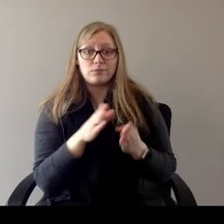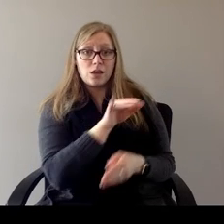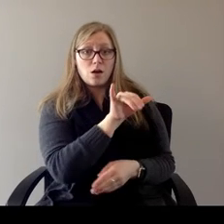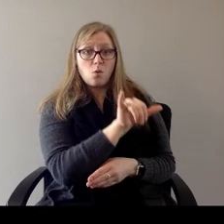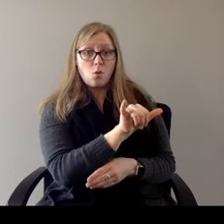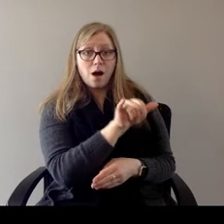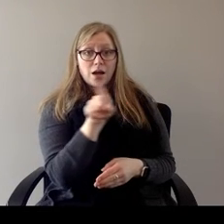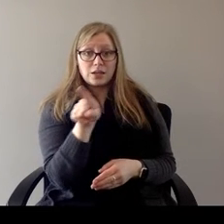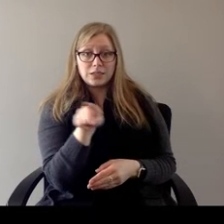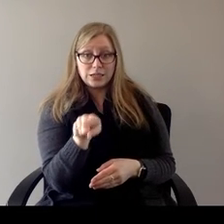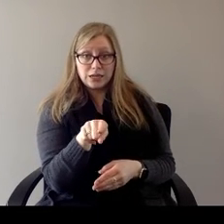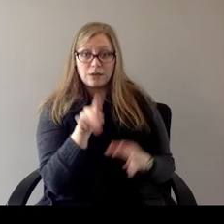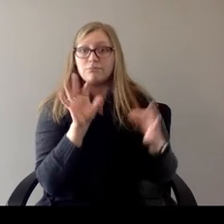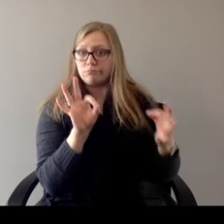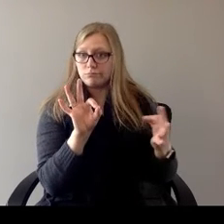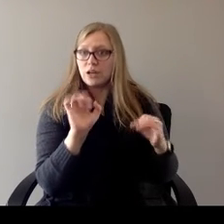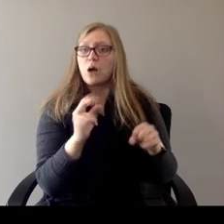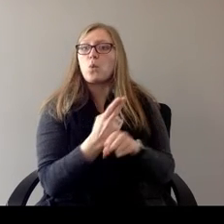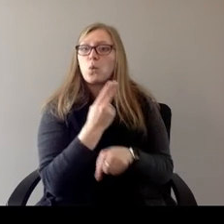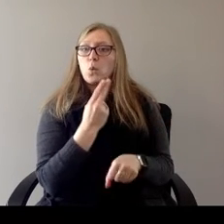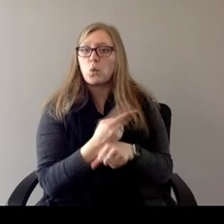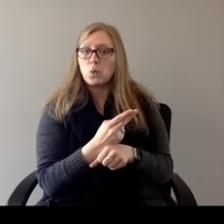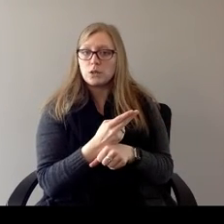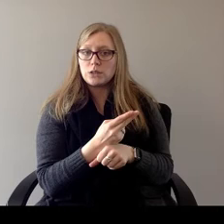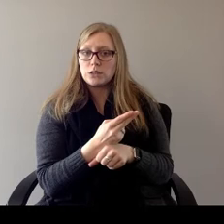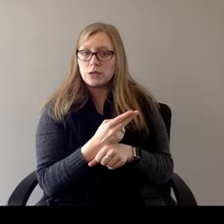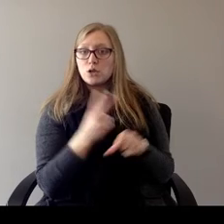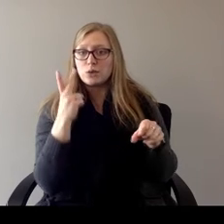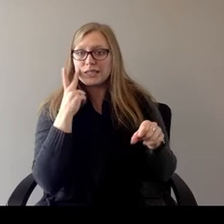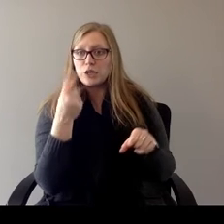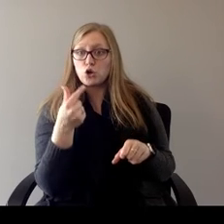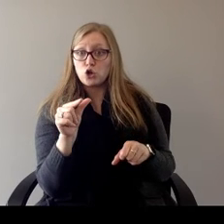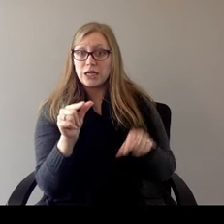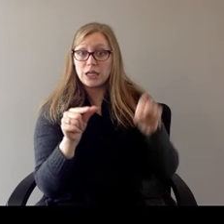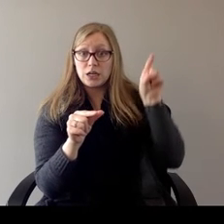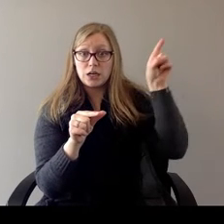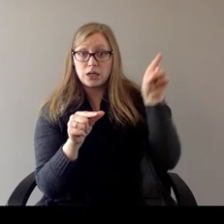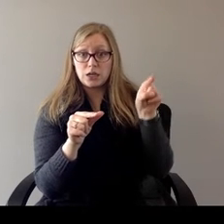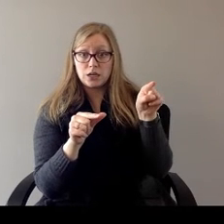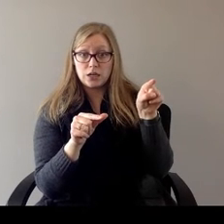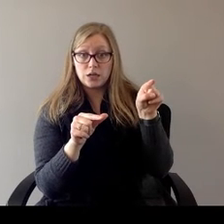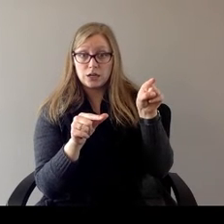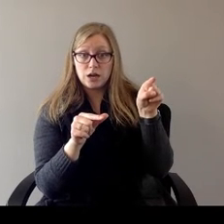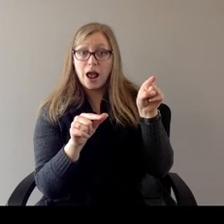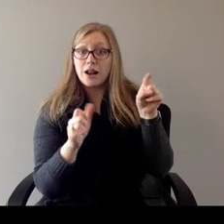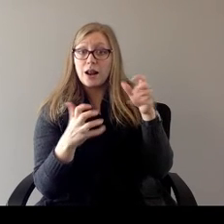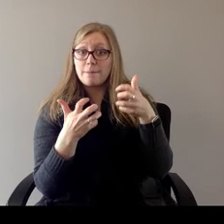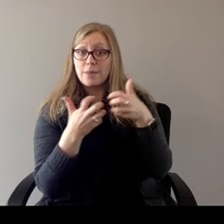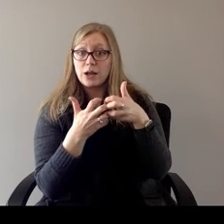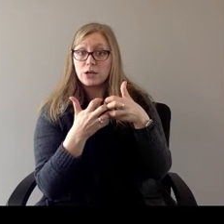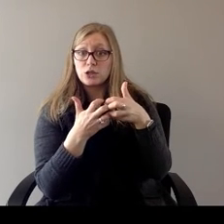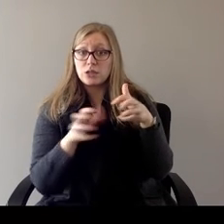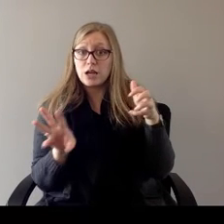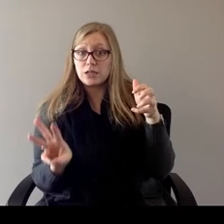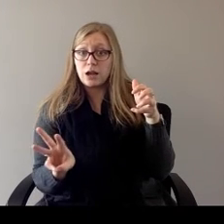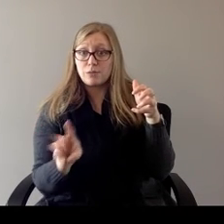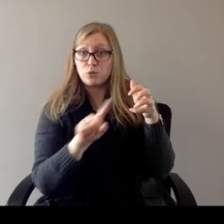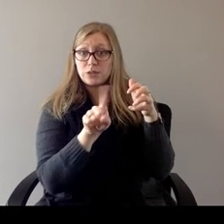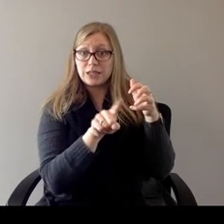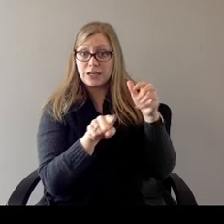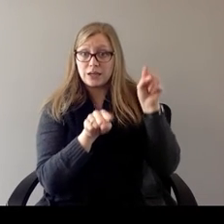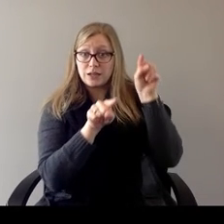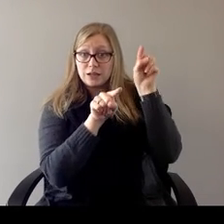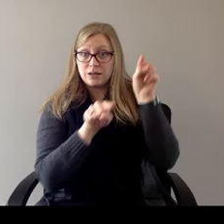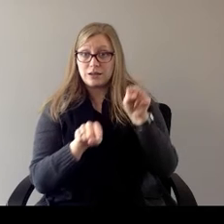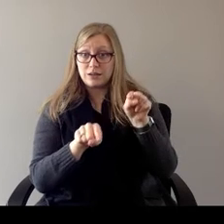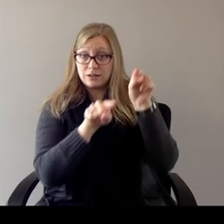And so here YZ is green, and YZ is going to match WZ. So YZ, WZ. So I'm going to start